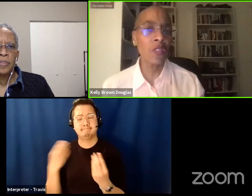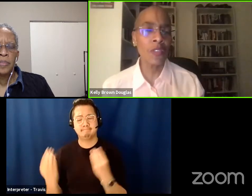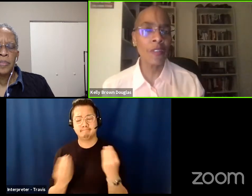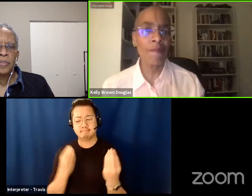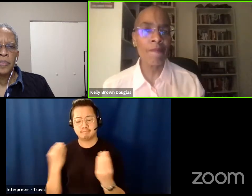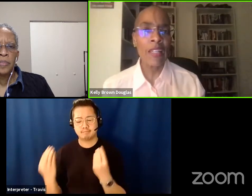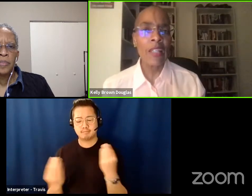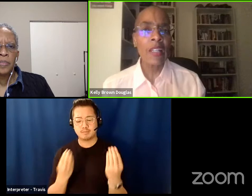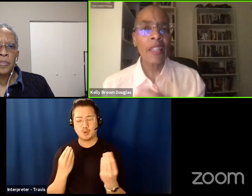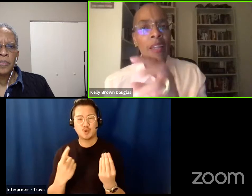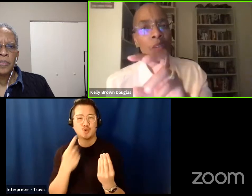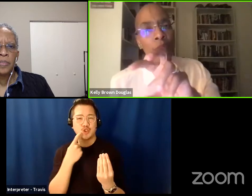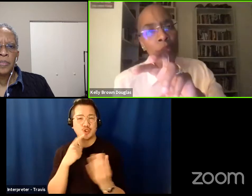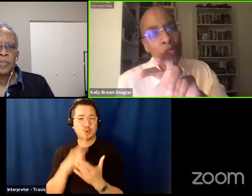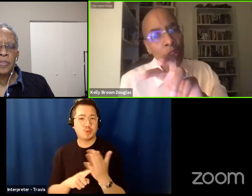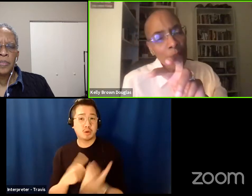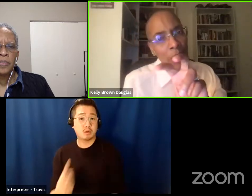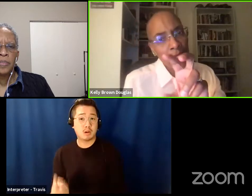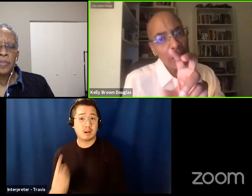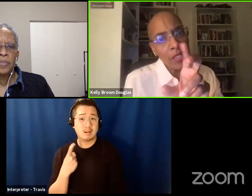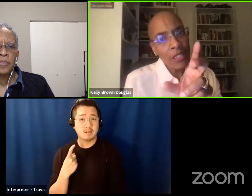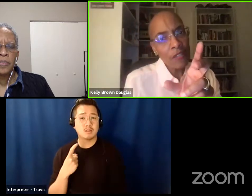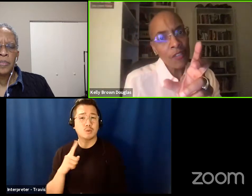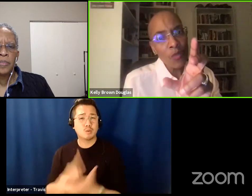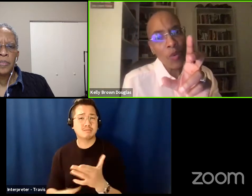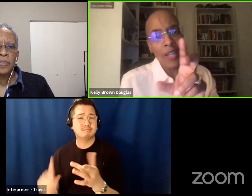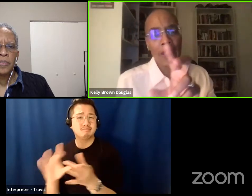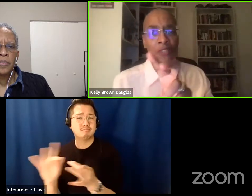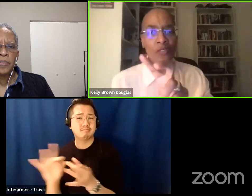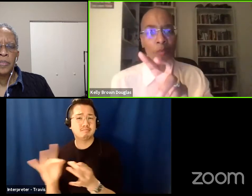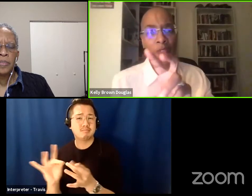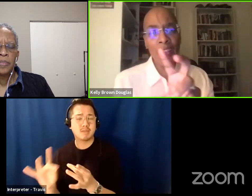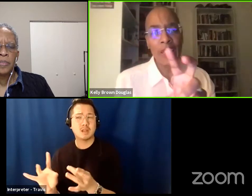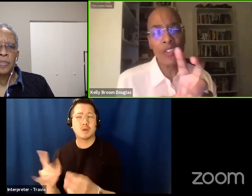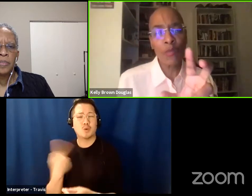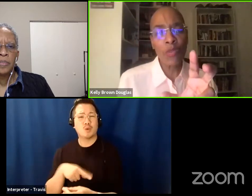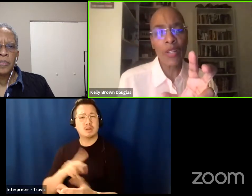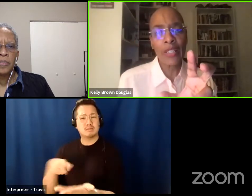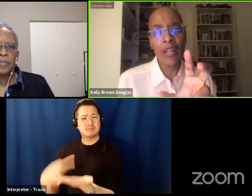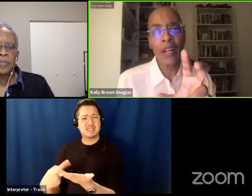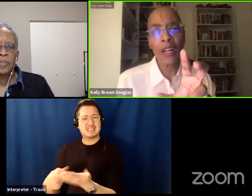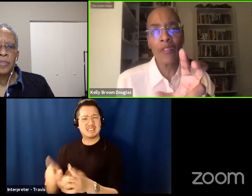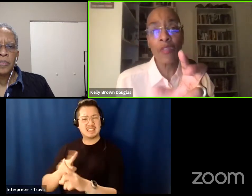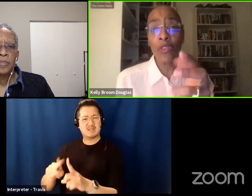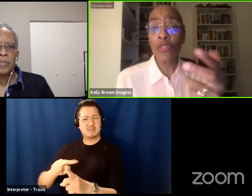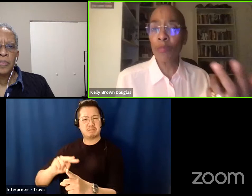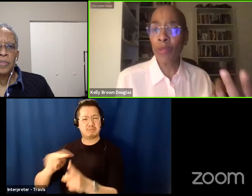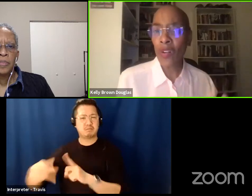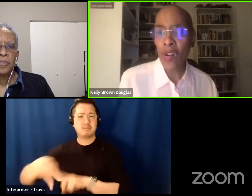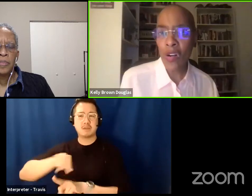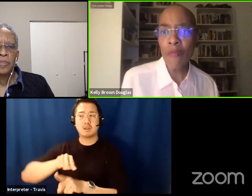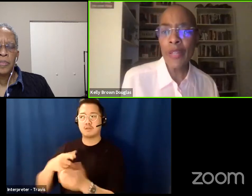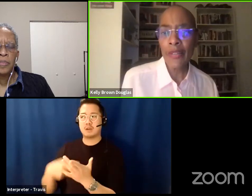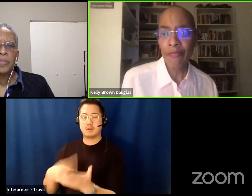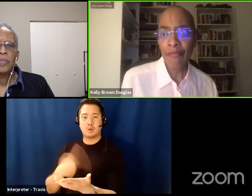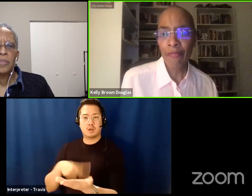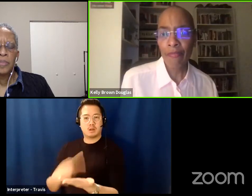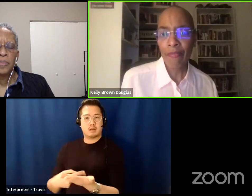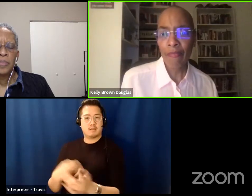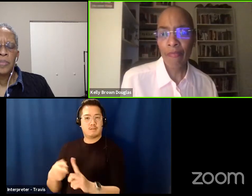just offered, that we talk about it in different ways from the vantage point of those who've been